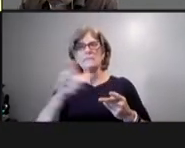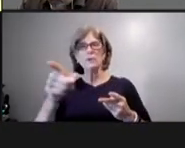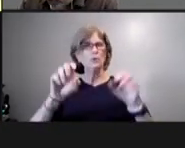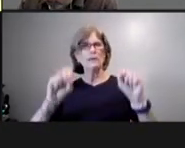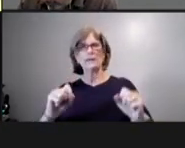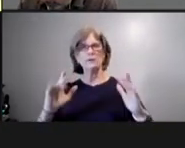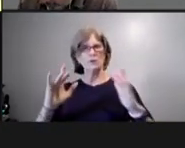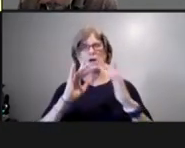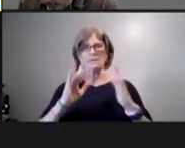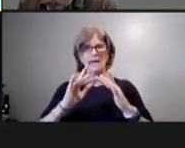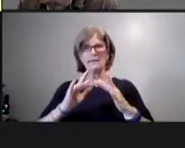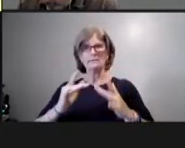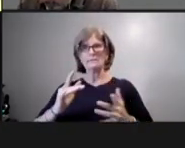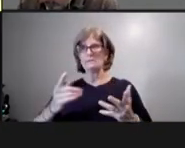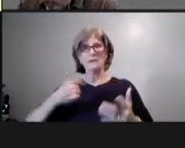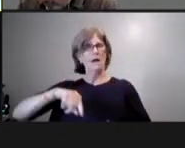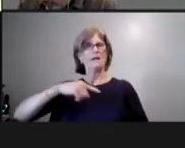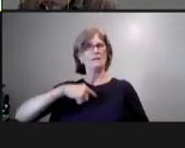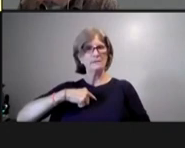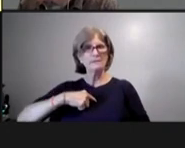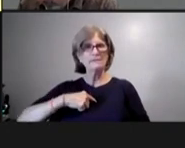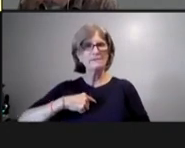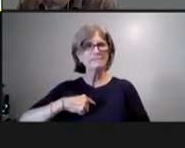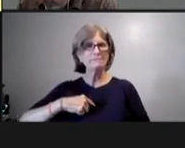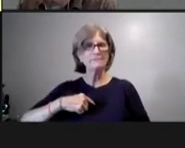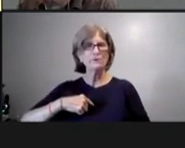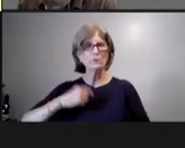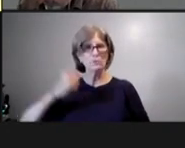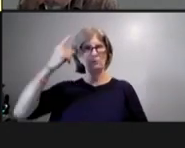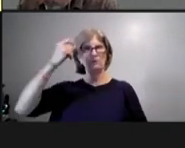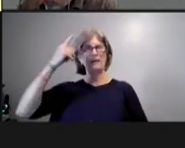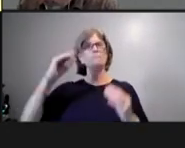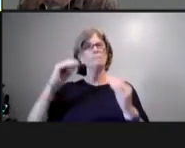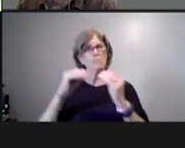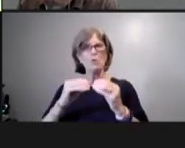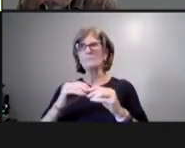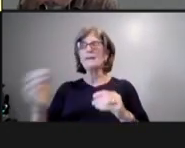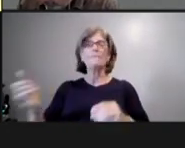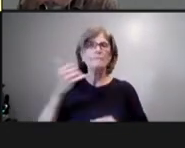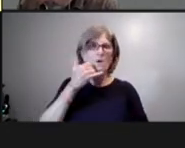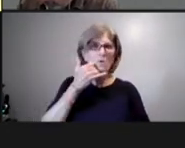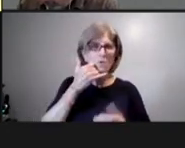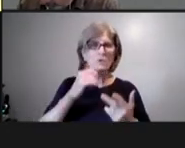contact us for more information via